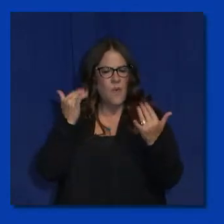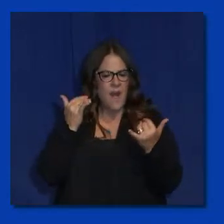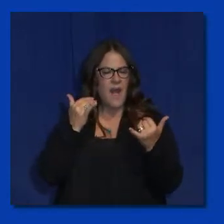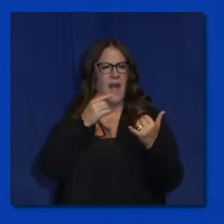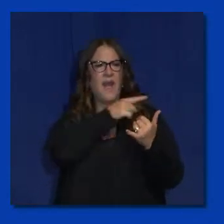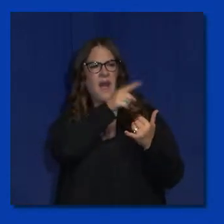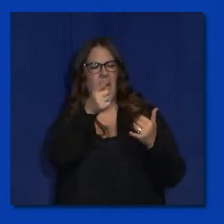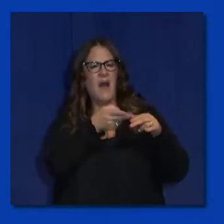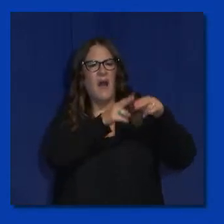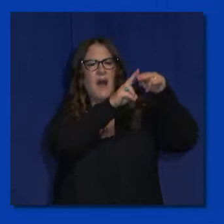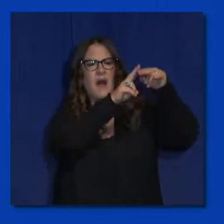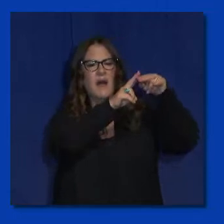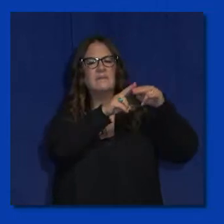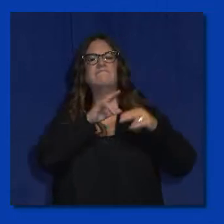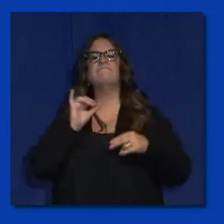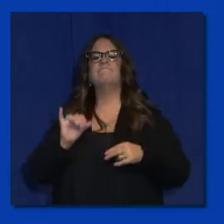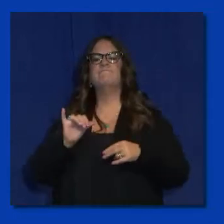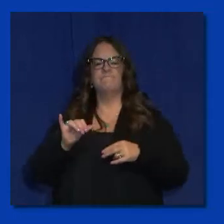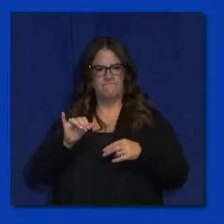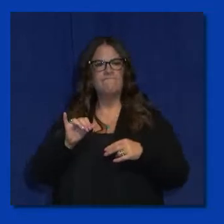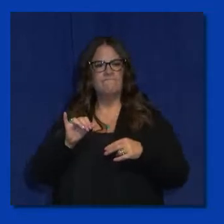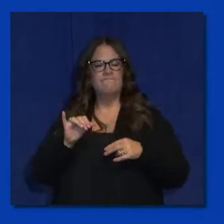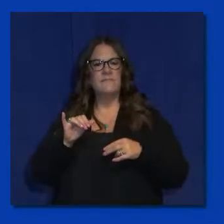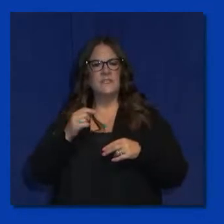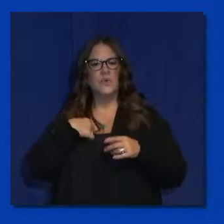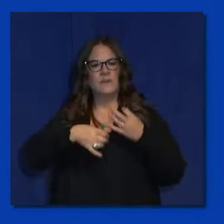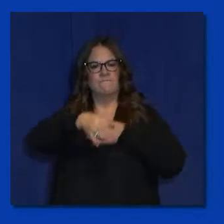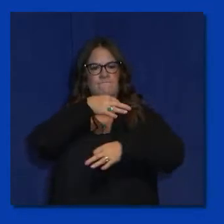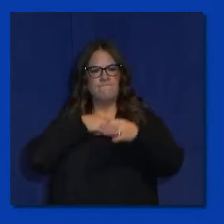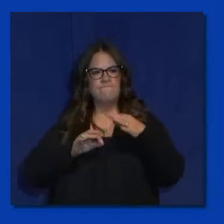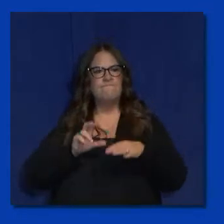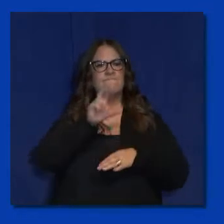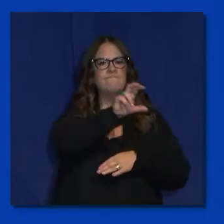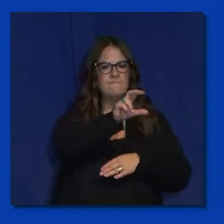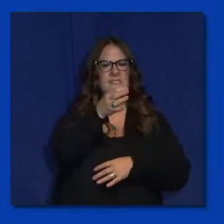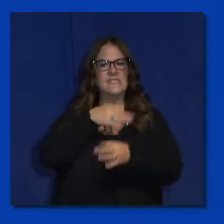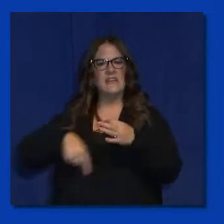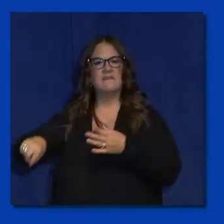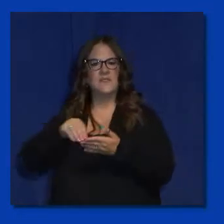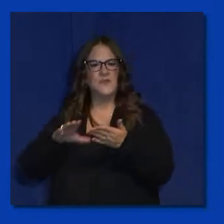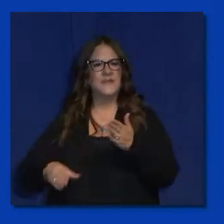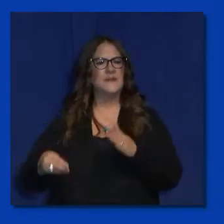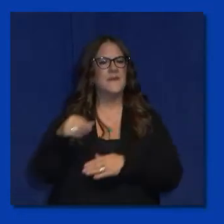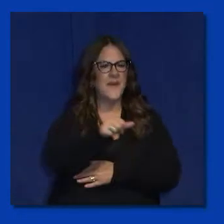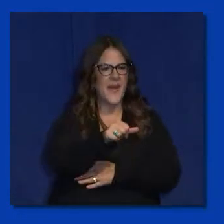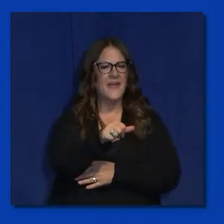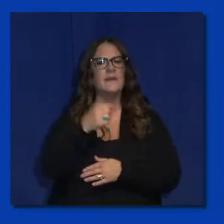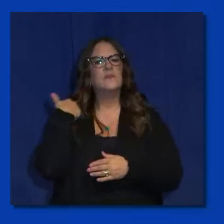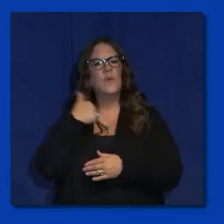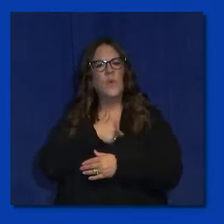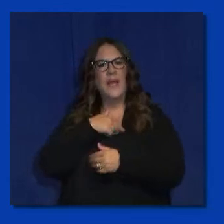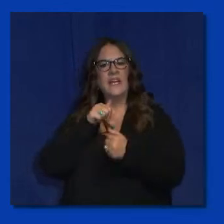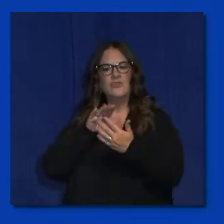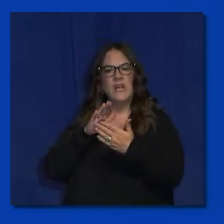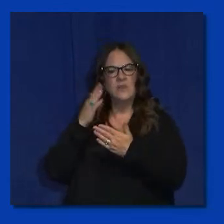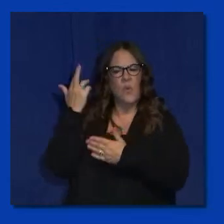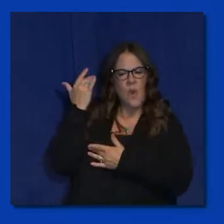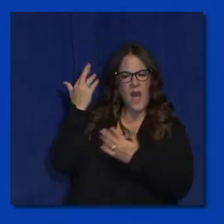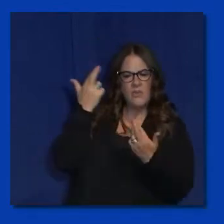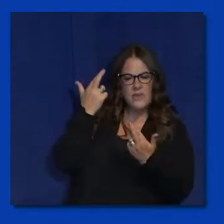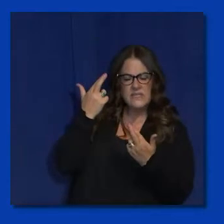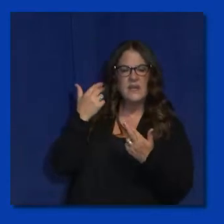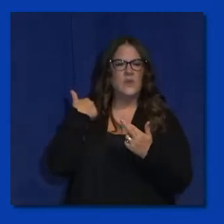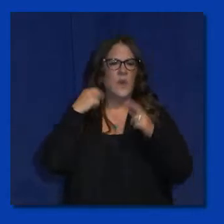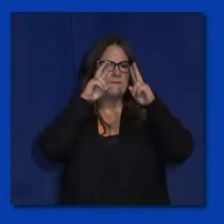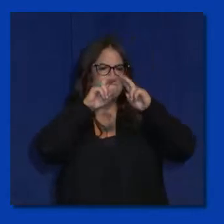costs. So much is around how do we subsidize those costs versus how do we address the reasons why costs are so high. So we did